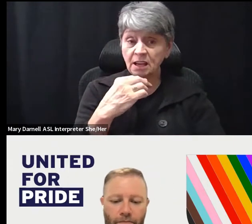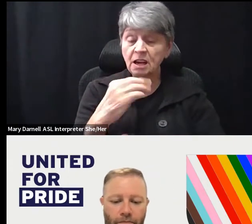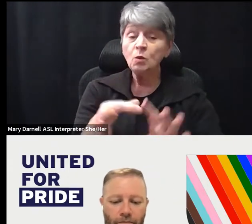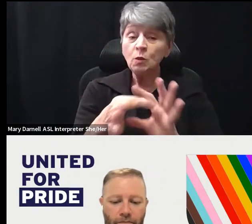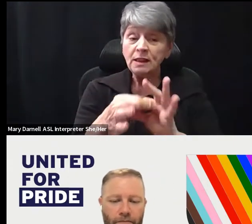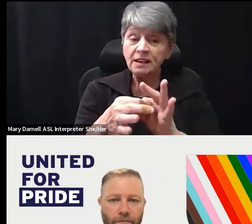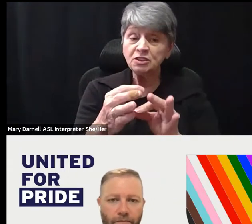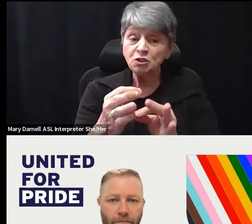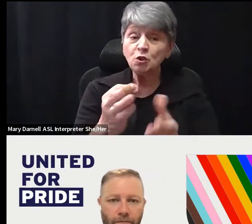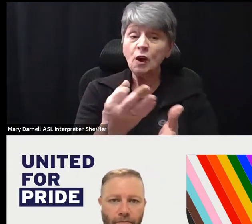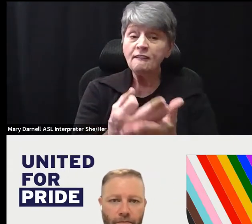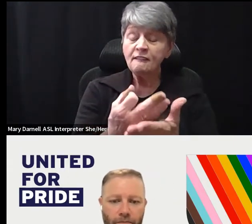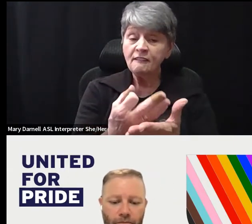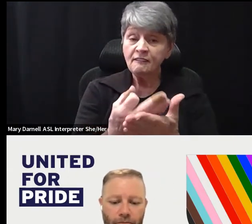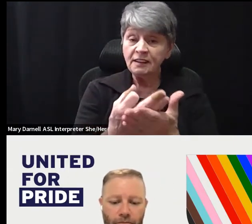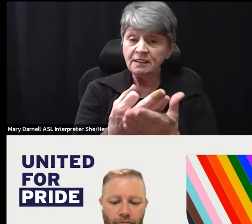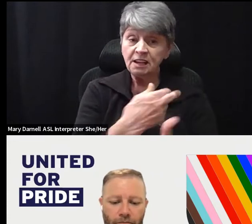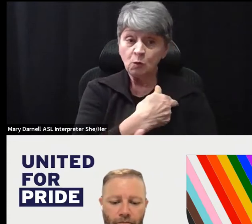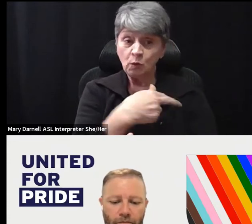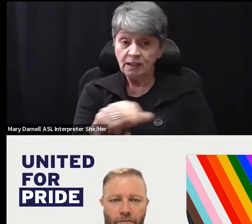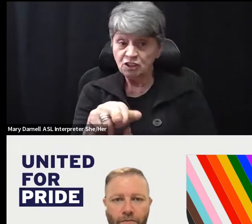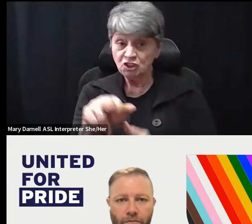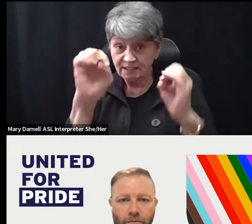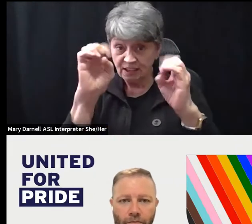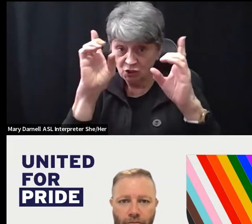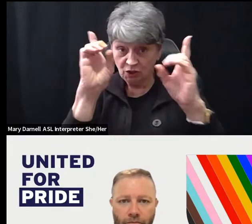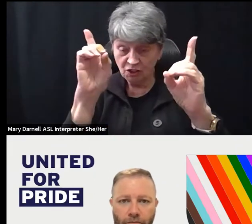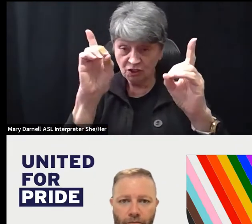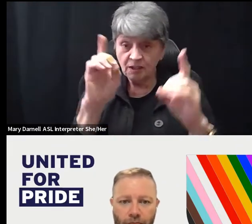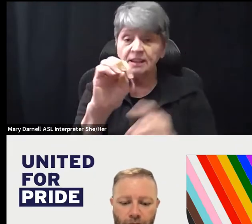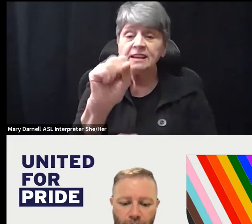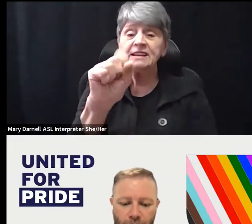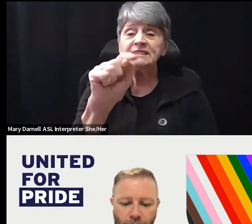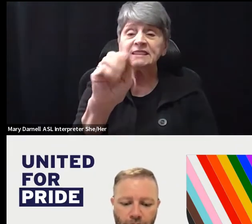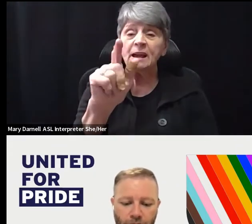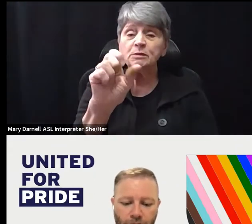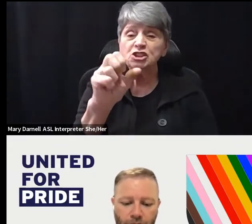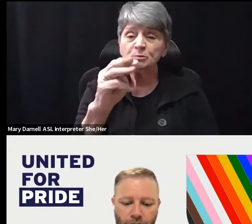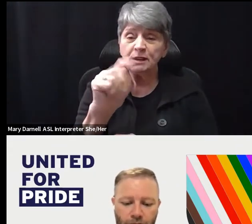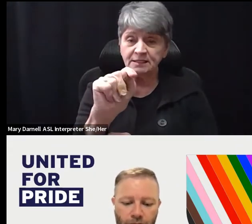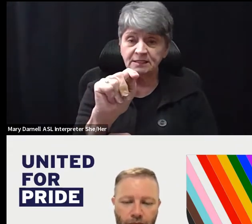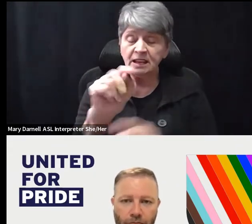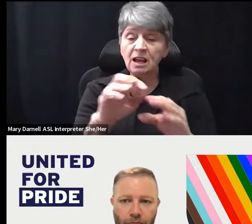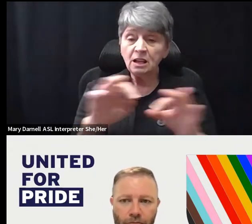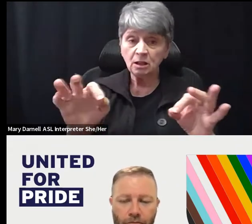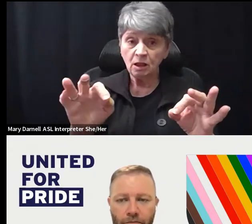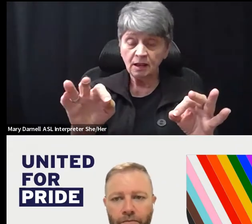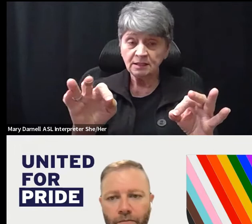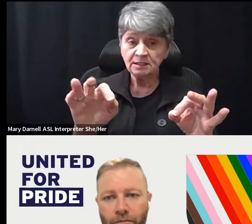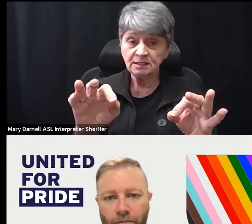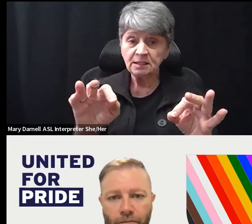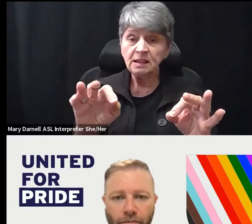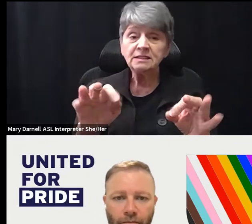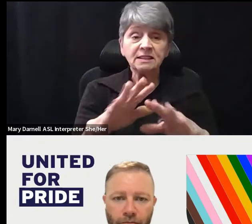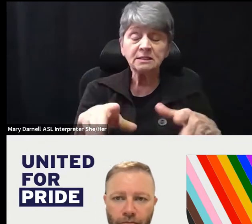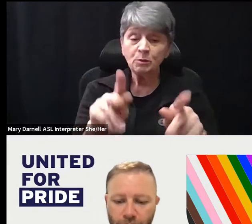particular. In general, the Establishment Clause prohibits the government from either preferring one religion over another or